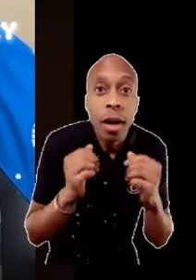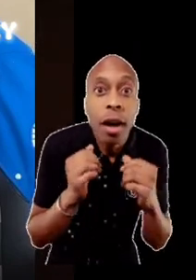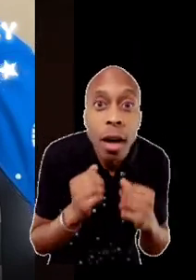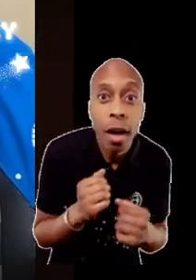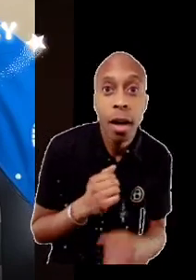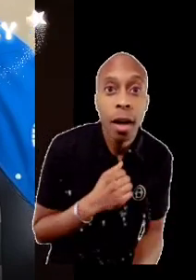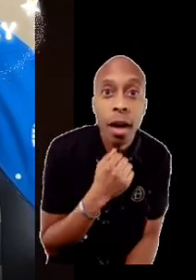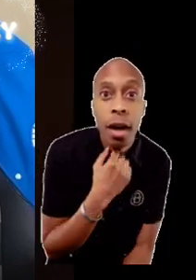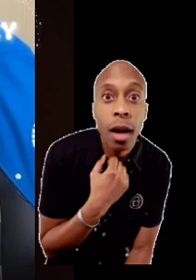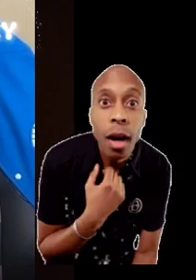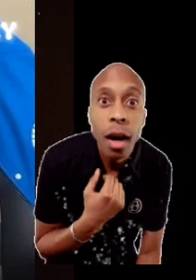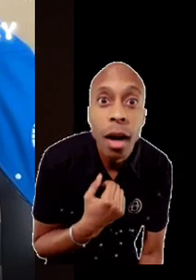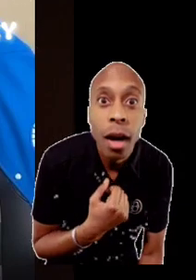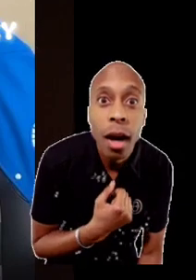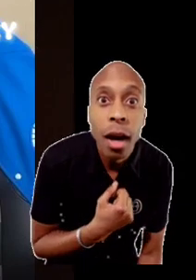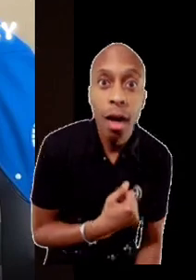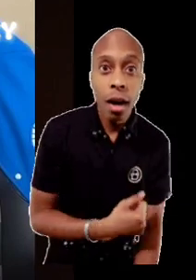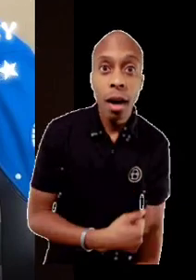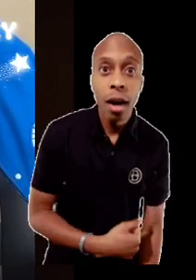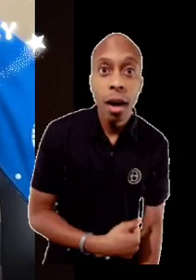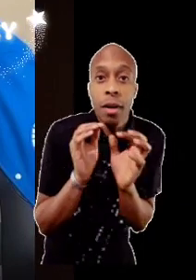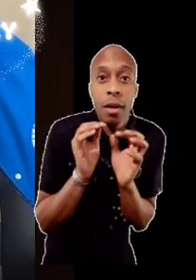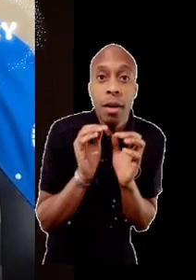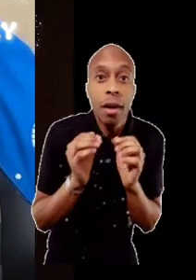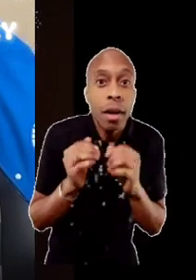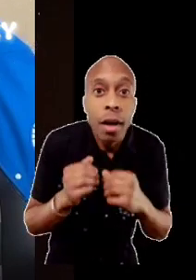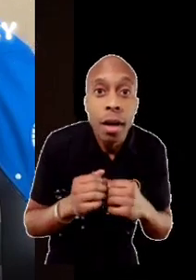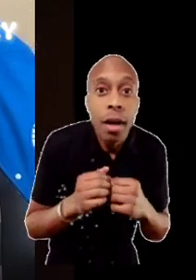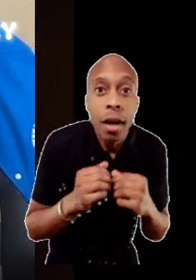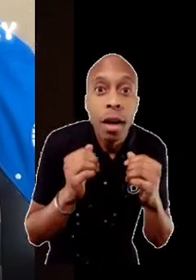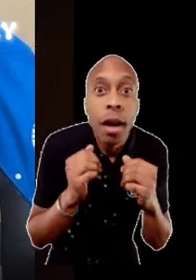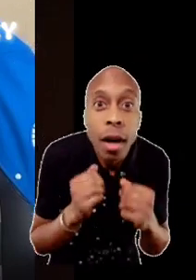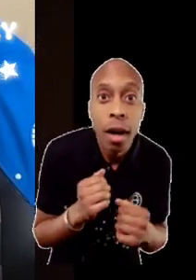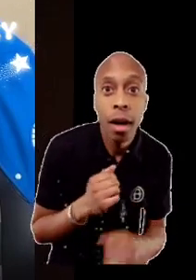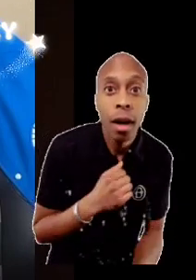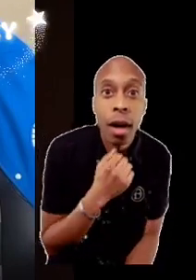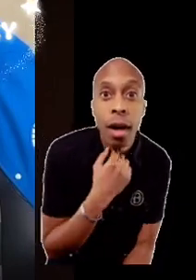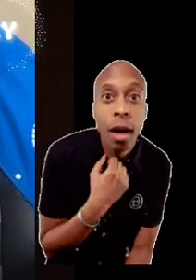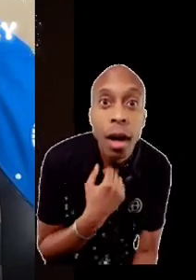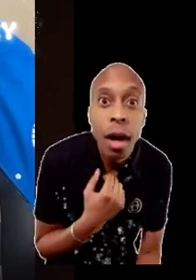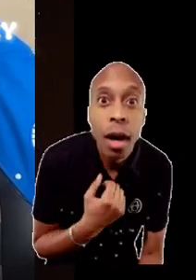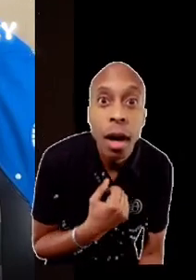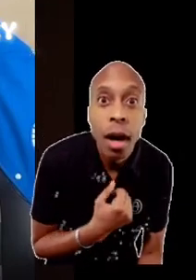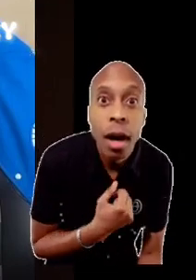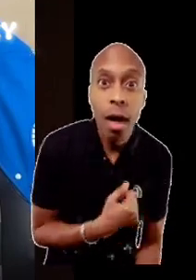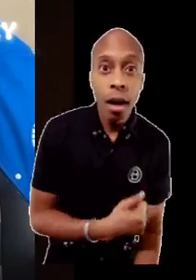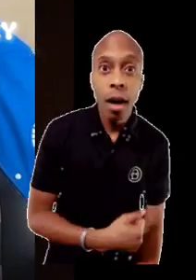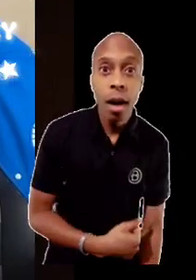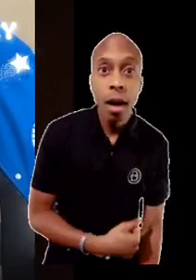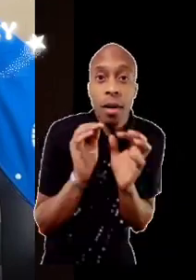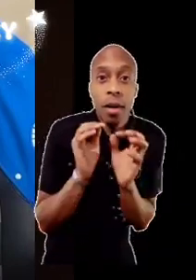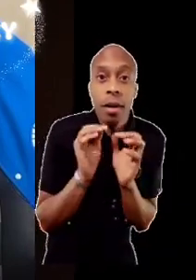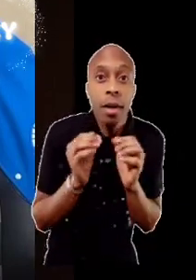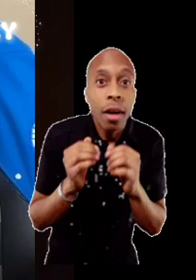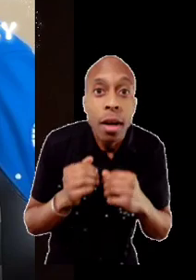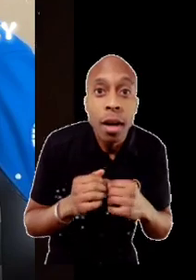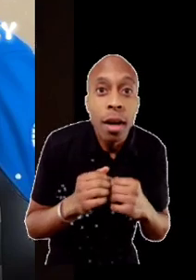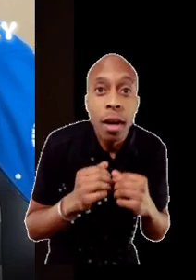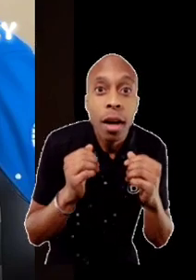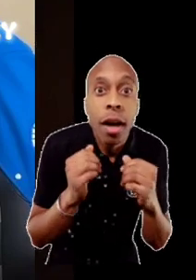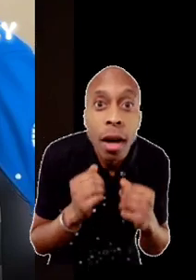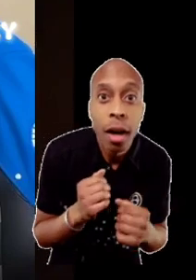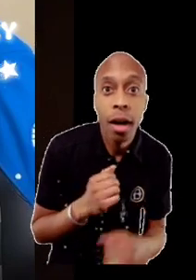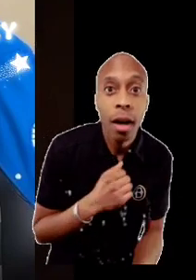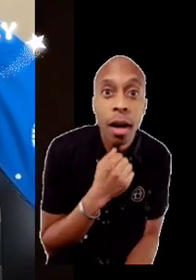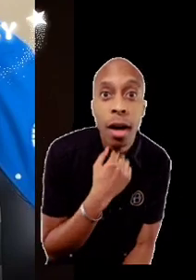see, anything out there so we call my name what me no like, I am addressing it. All foolishness and fake, my God.